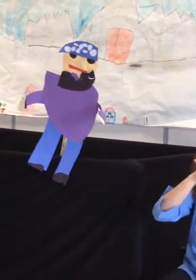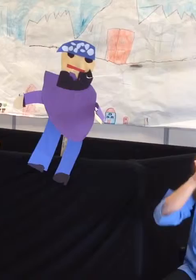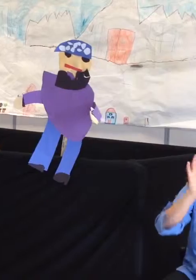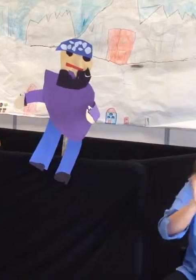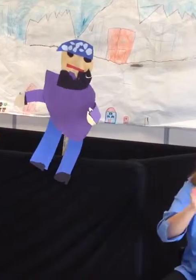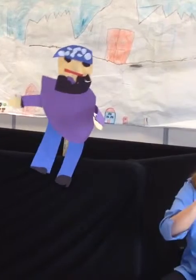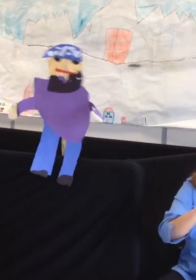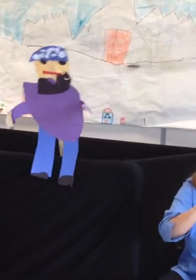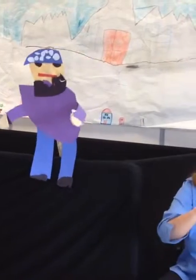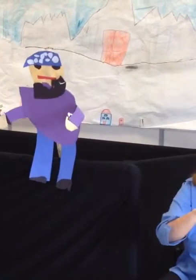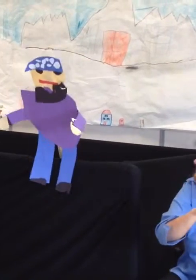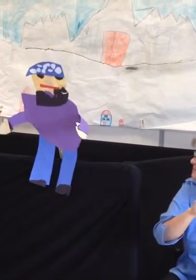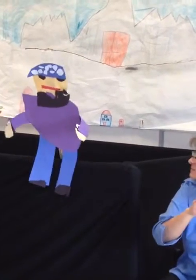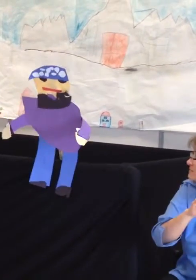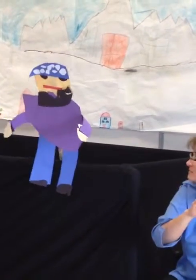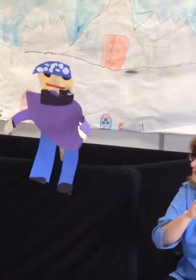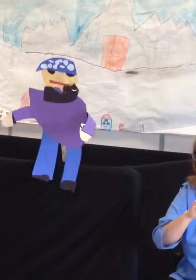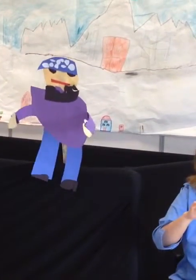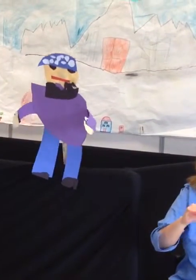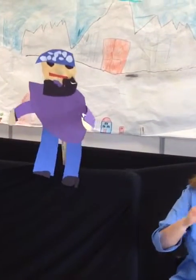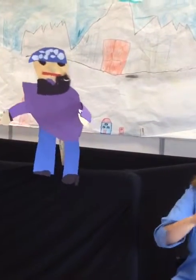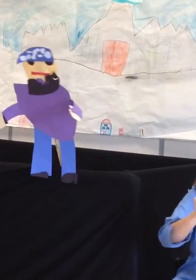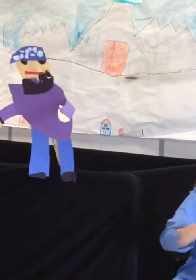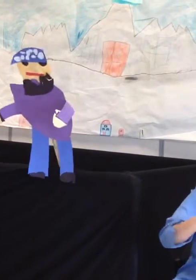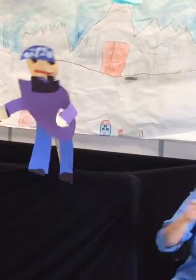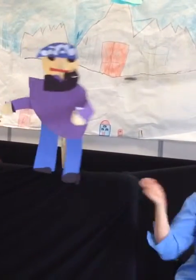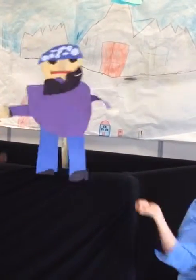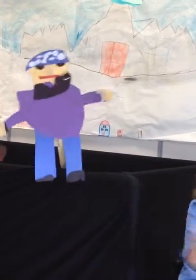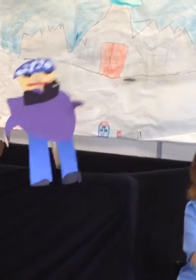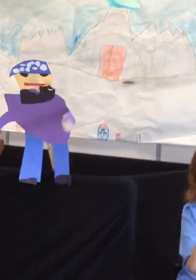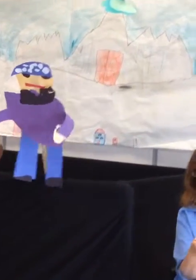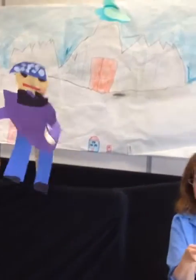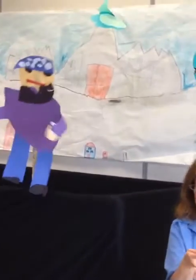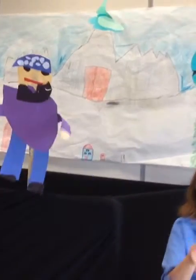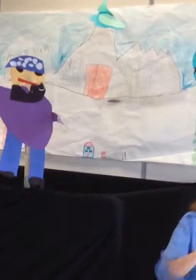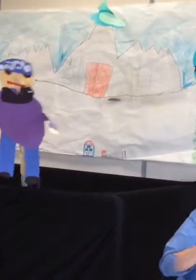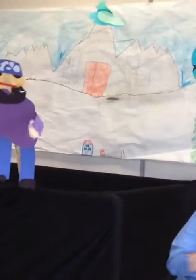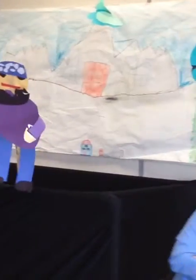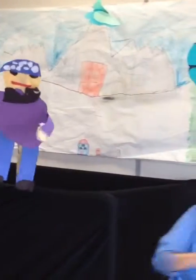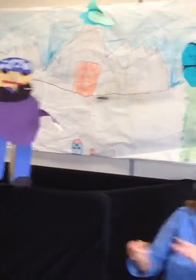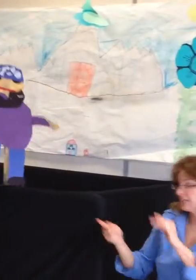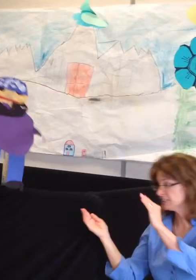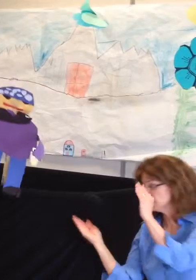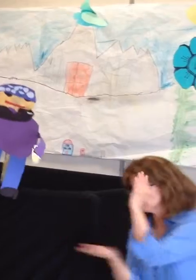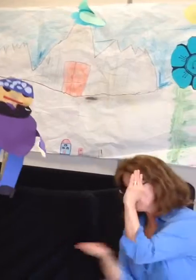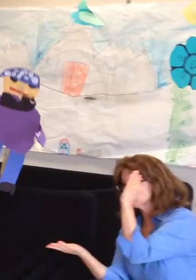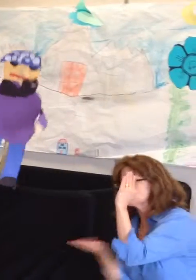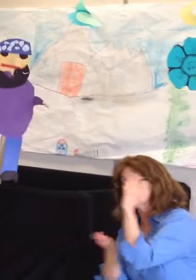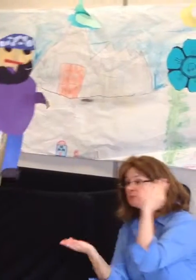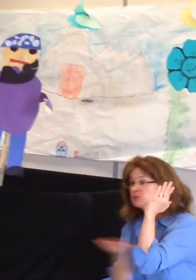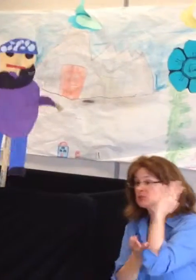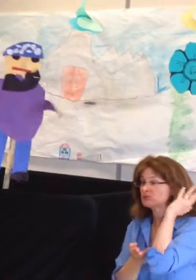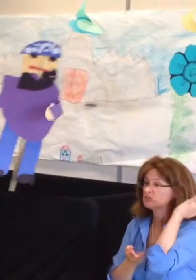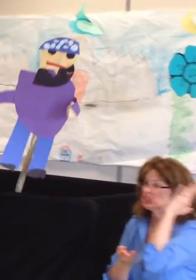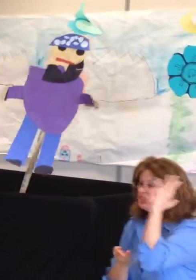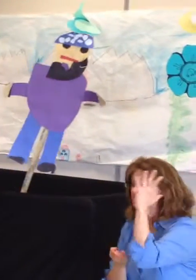axe. Chop, chop, chop." So he chopped the beanstalk down, and that was the end of the ogre.